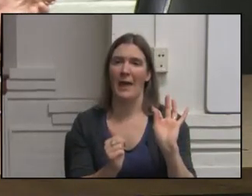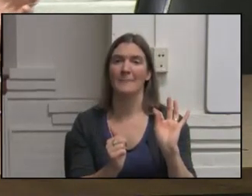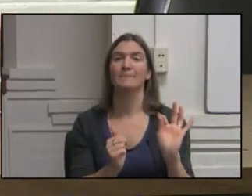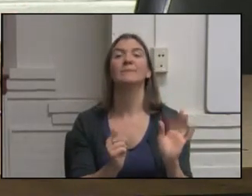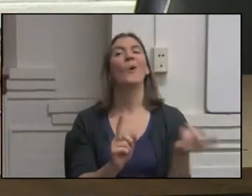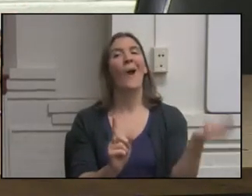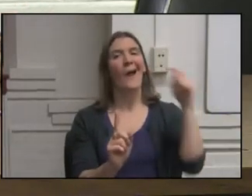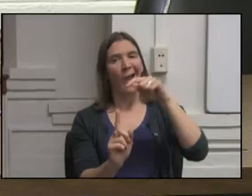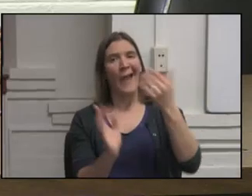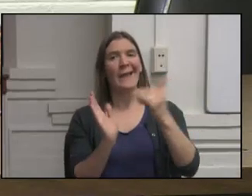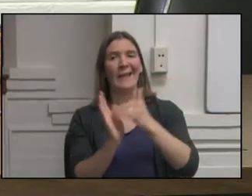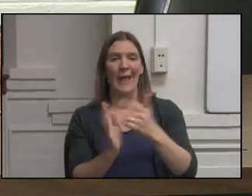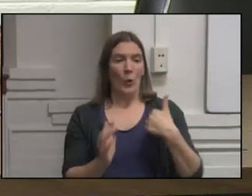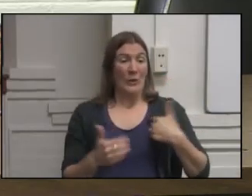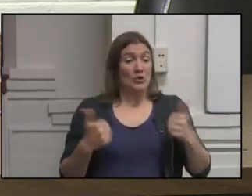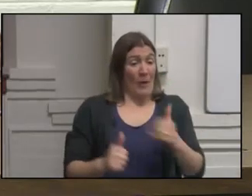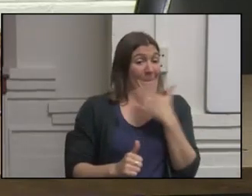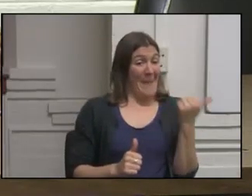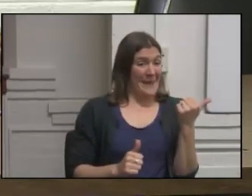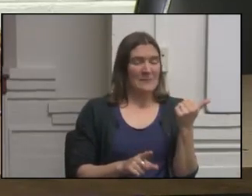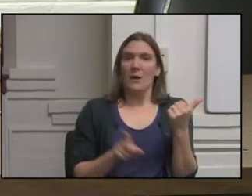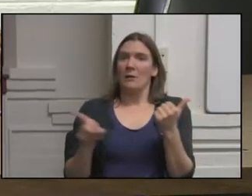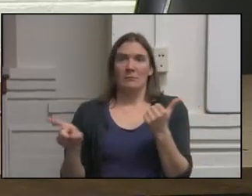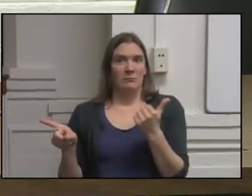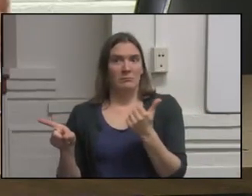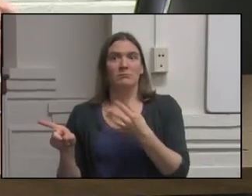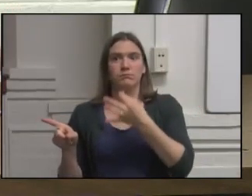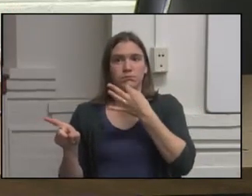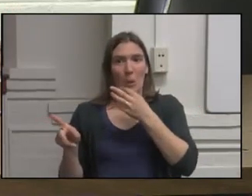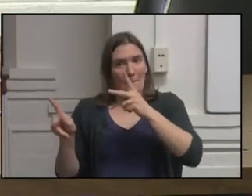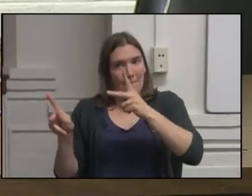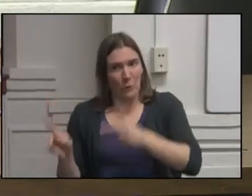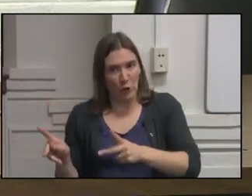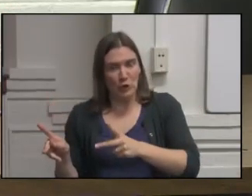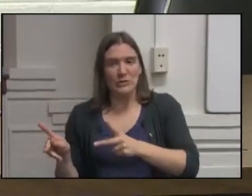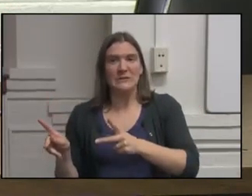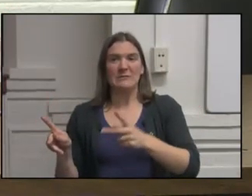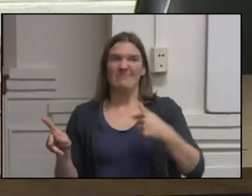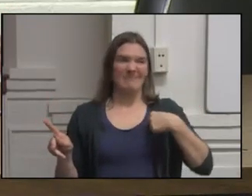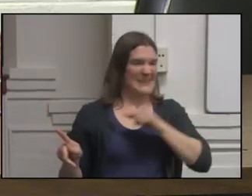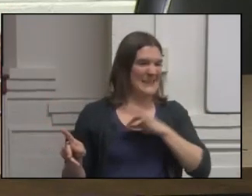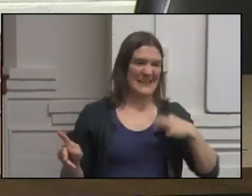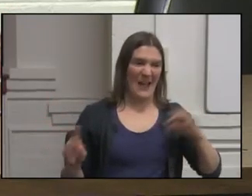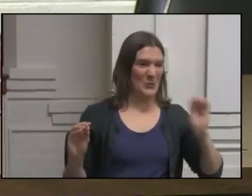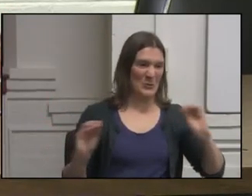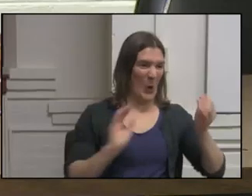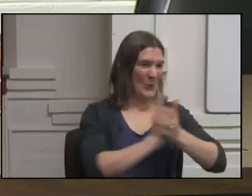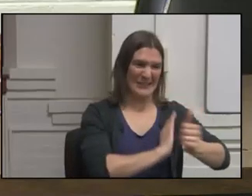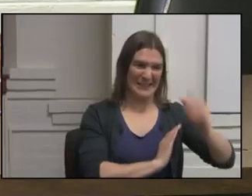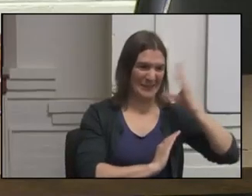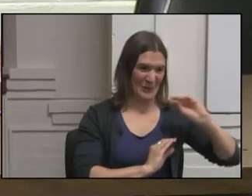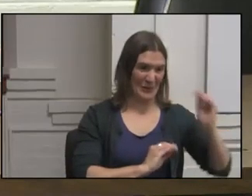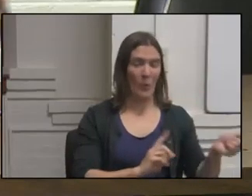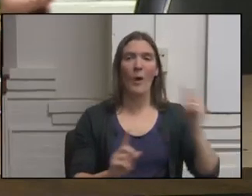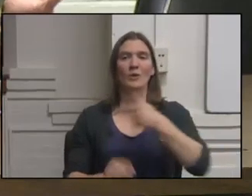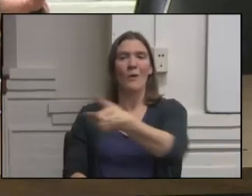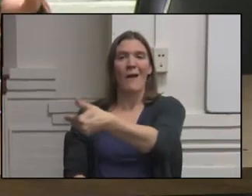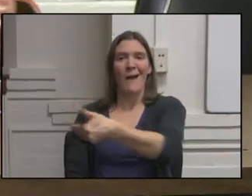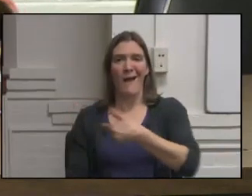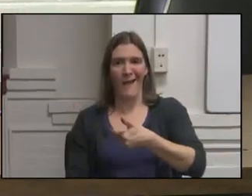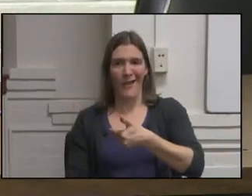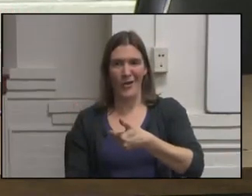I mentioned, that's a very specialized skill set. No one on our staff currently has that. And what we would like to do is apply